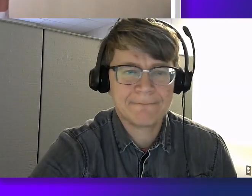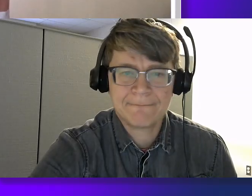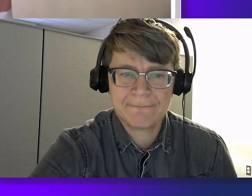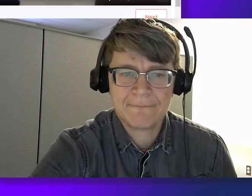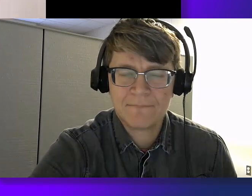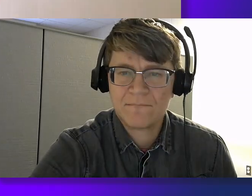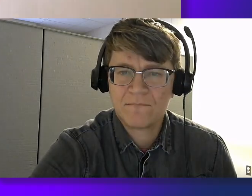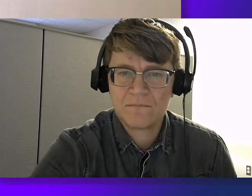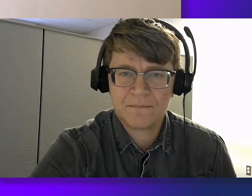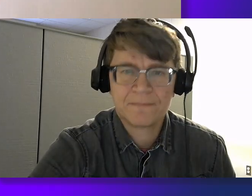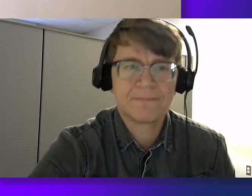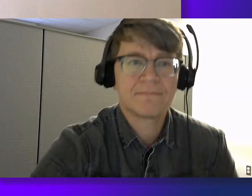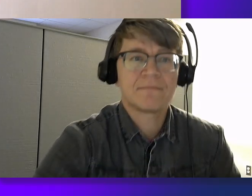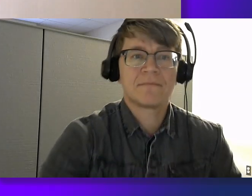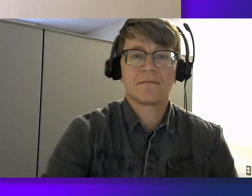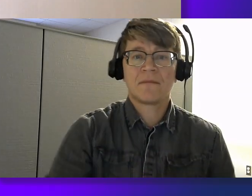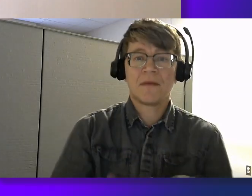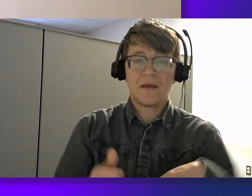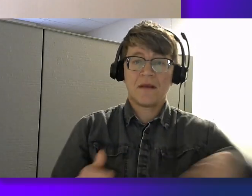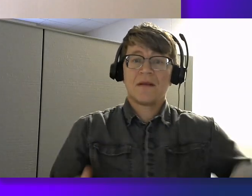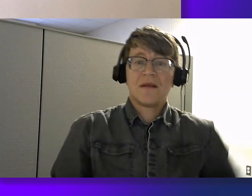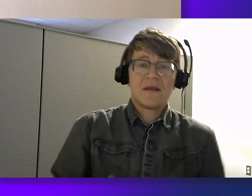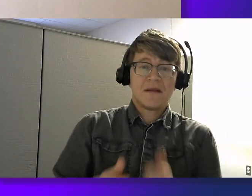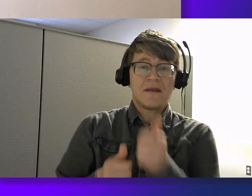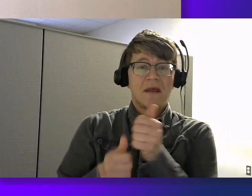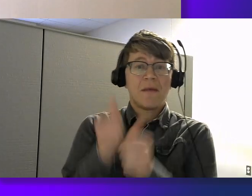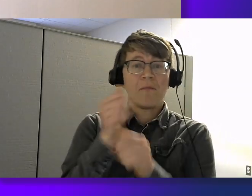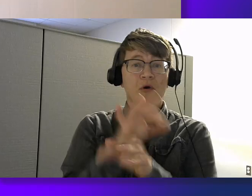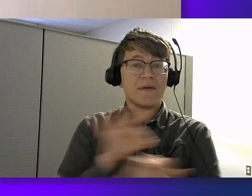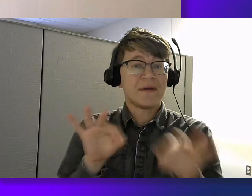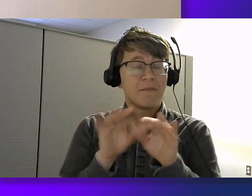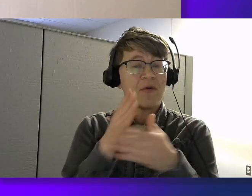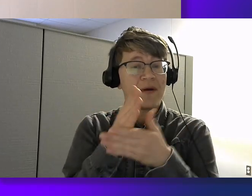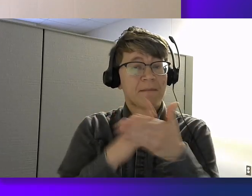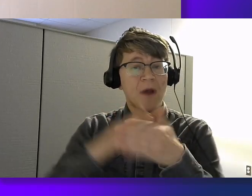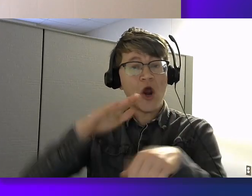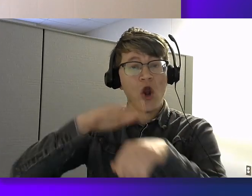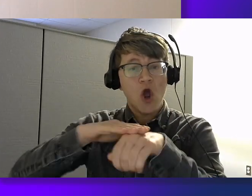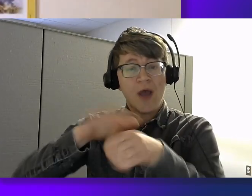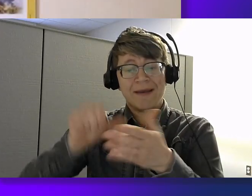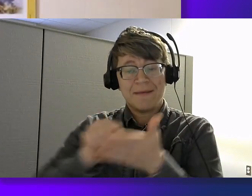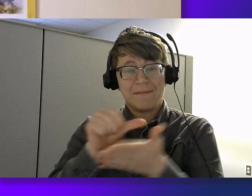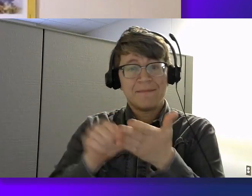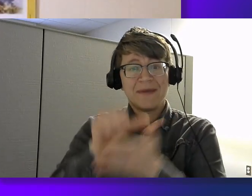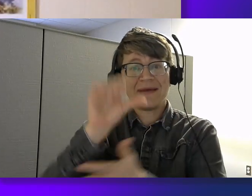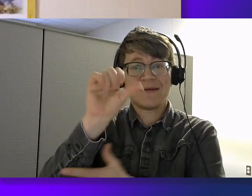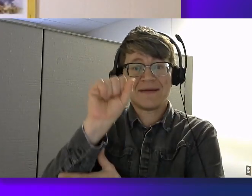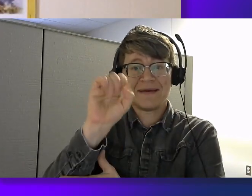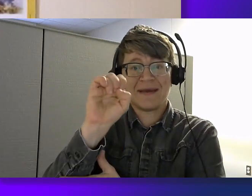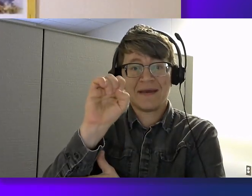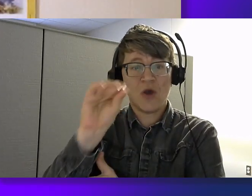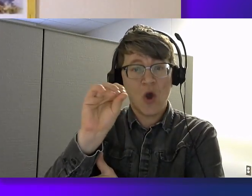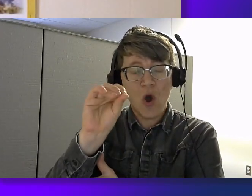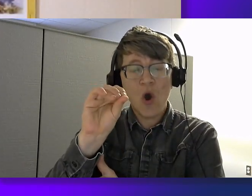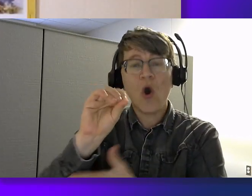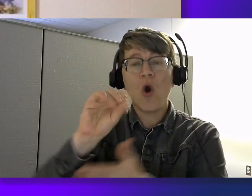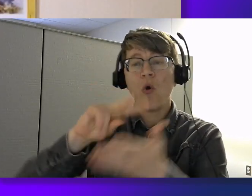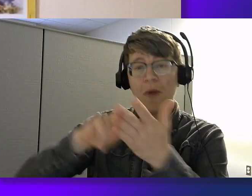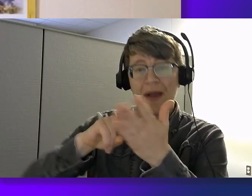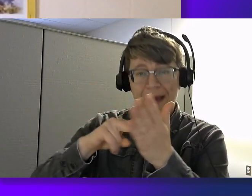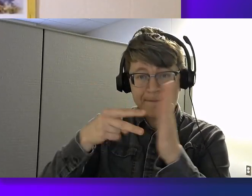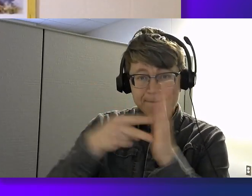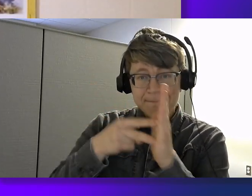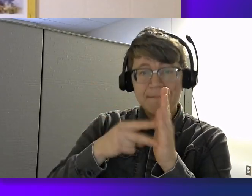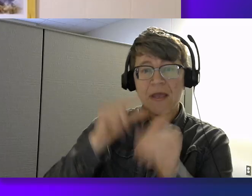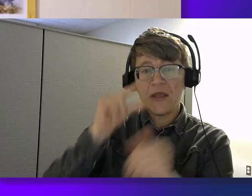The most important part of on-page SEO allows search engines to crawl and index your pages. On-page SEO is all about increasing